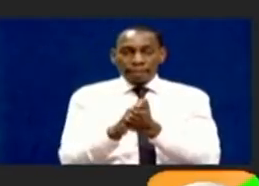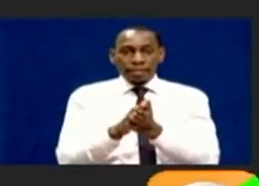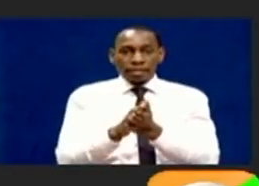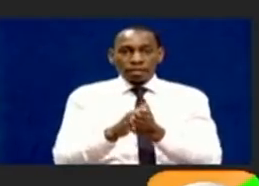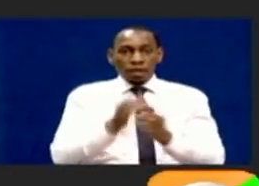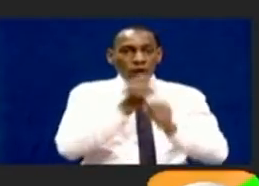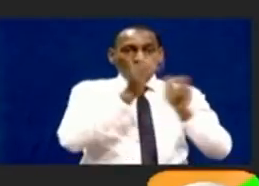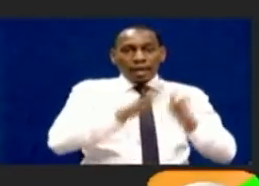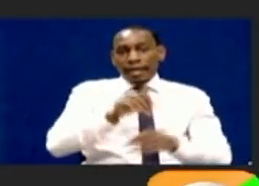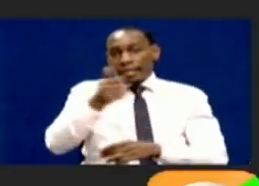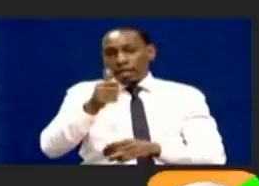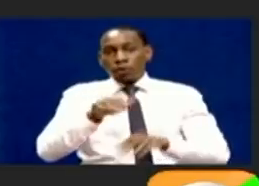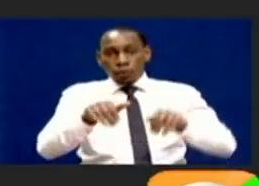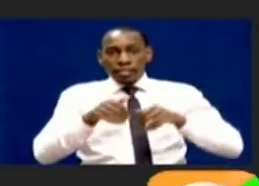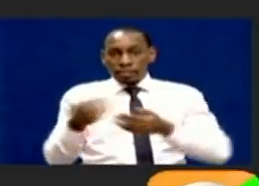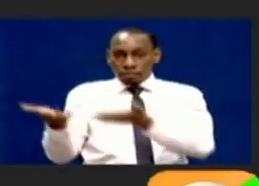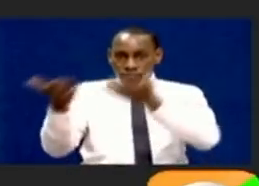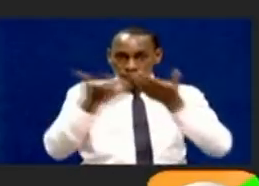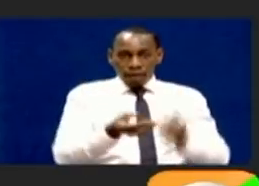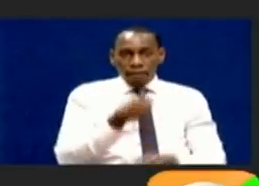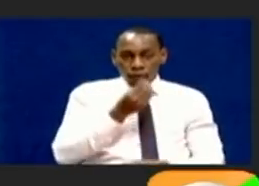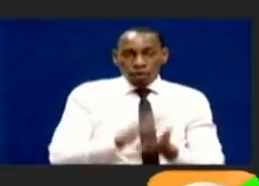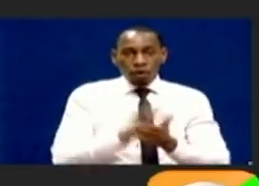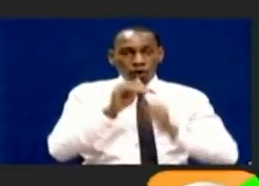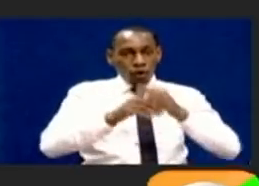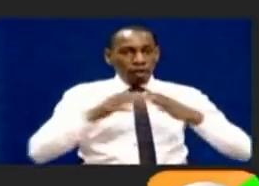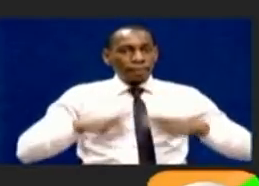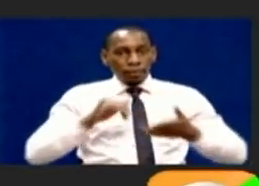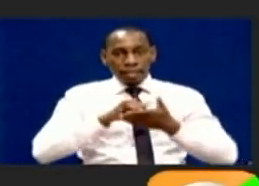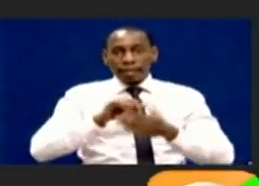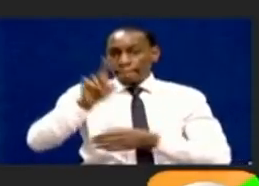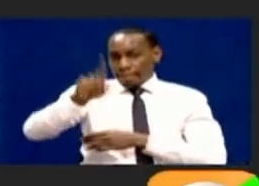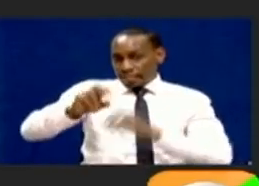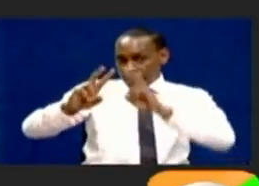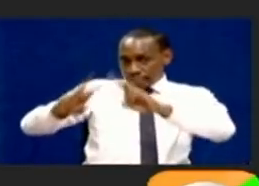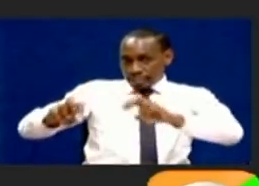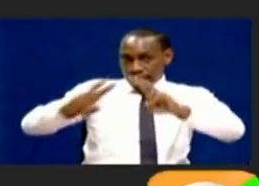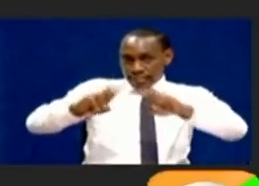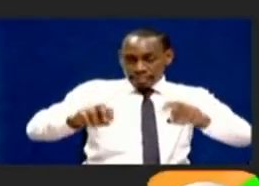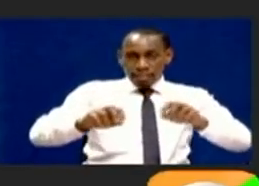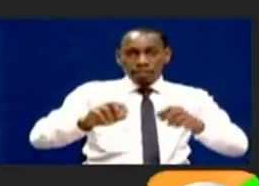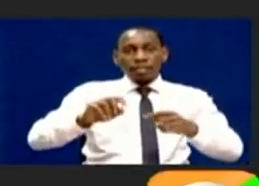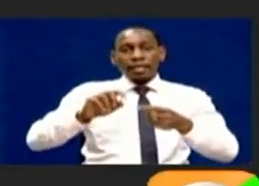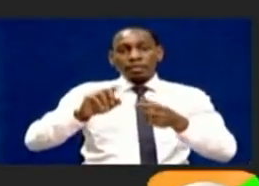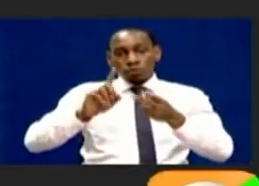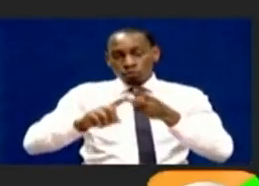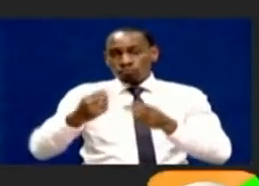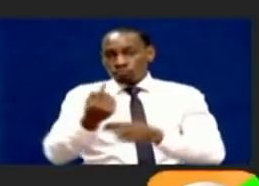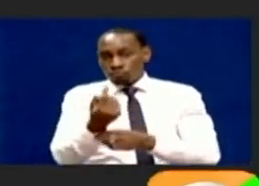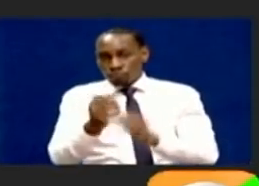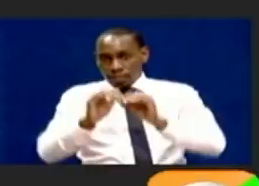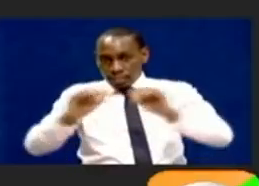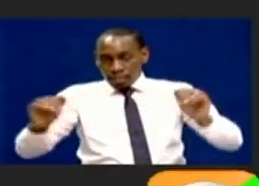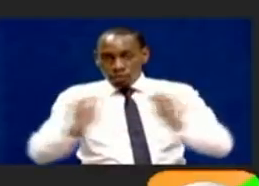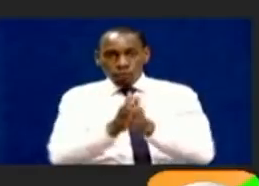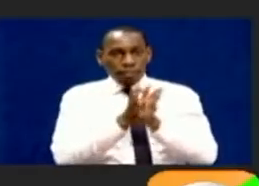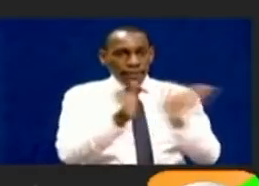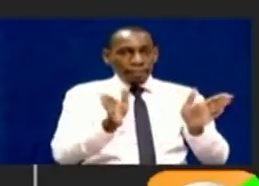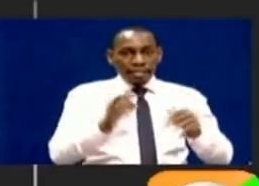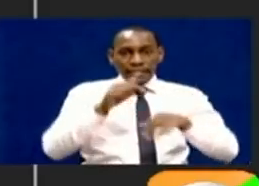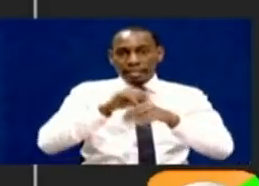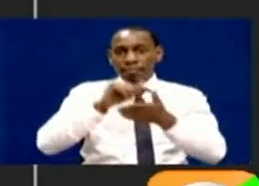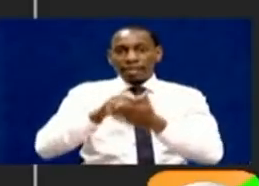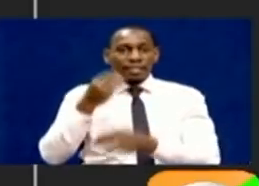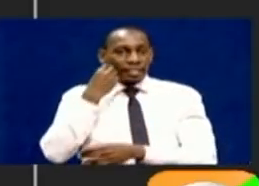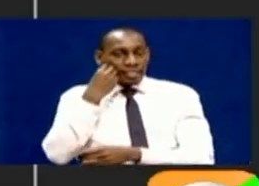cashier as they wait to be served. All these people would need to be traced and isolated from the general public for the duration that